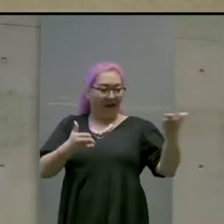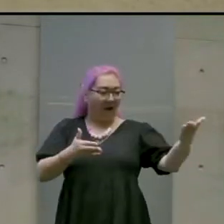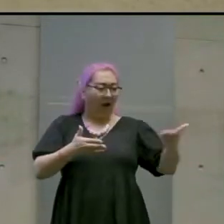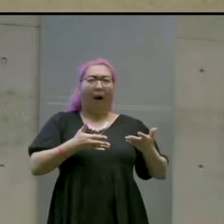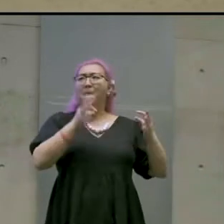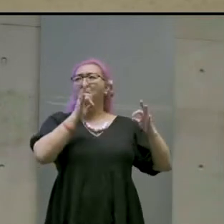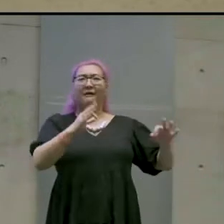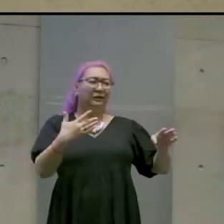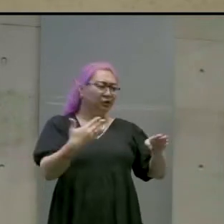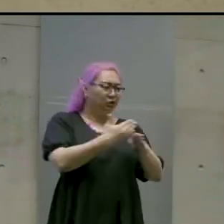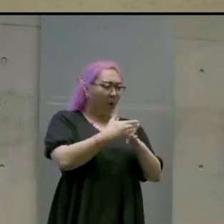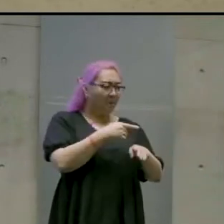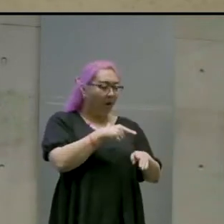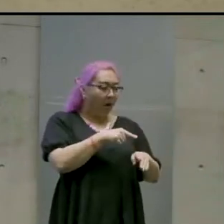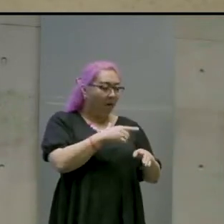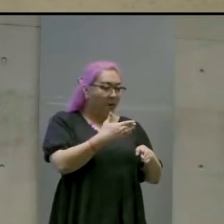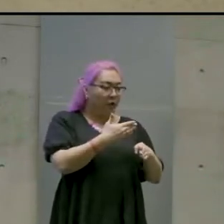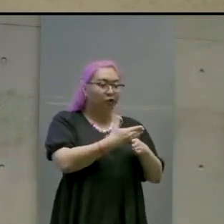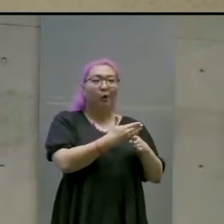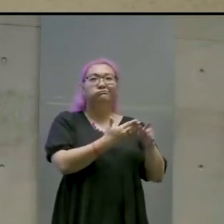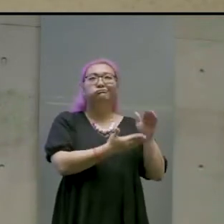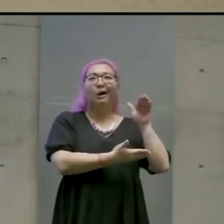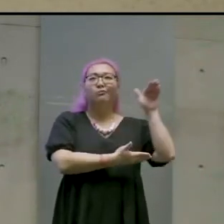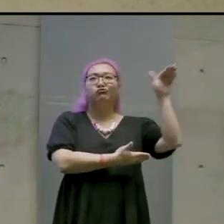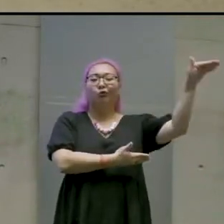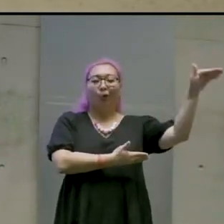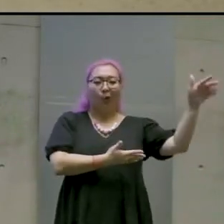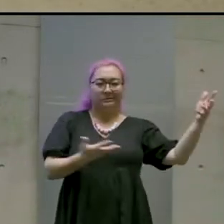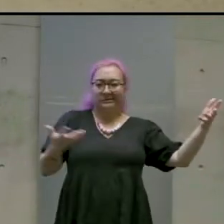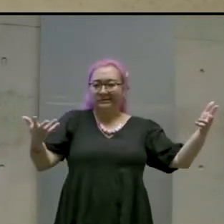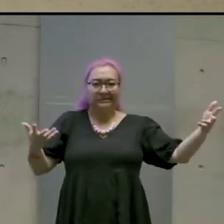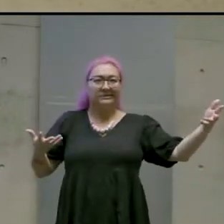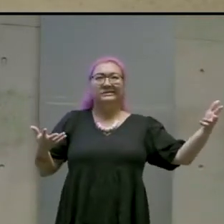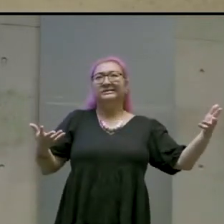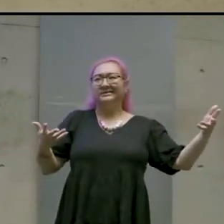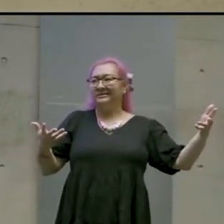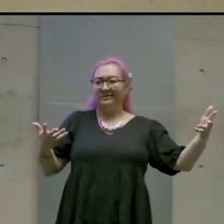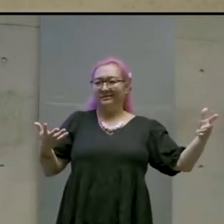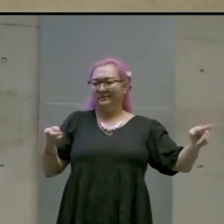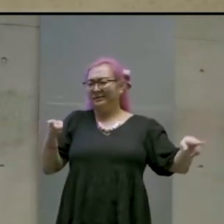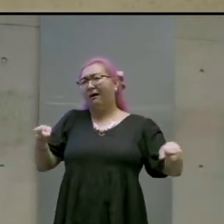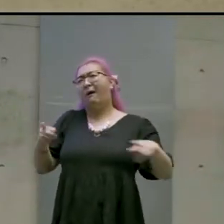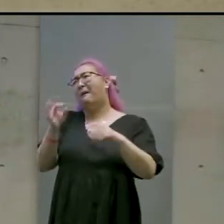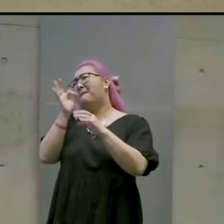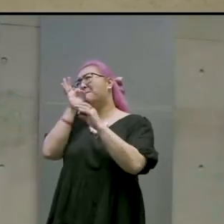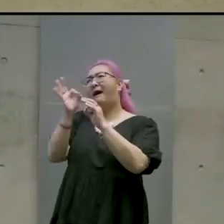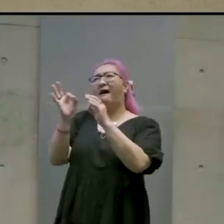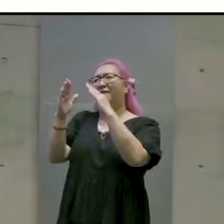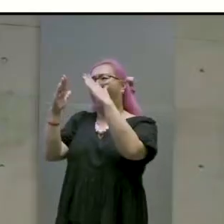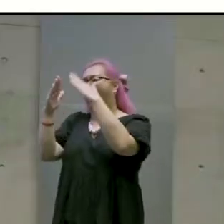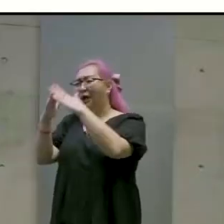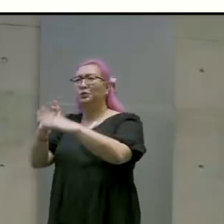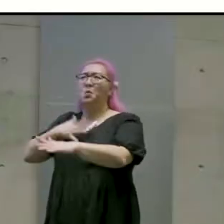make, right? Because there are upsides to each one of them. You really want that dream house, you really want that dream